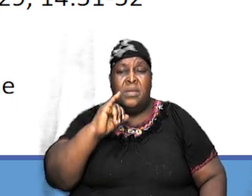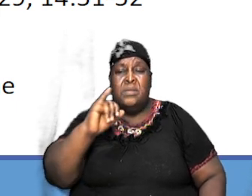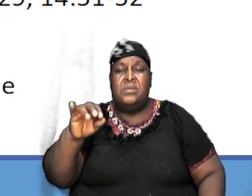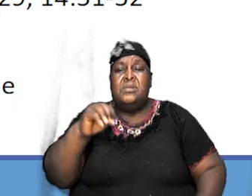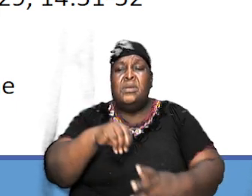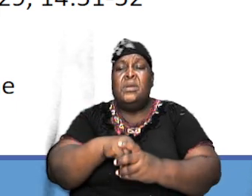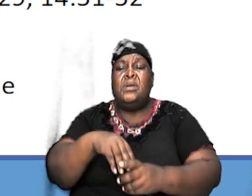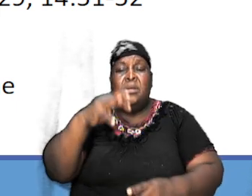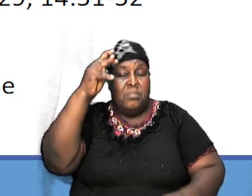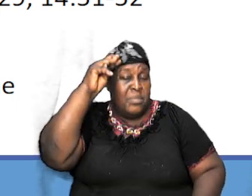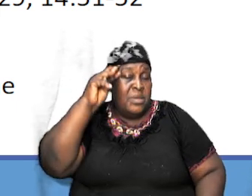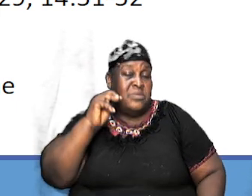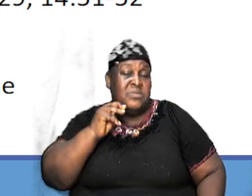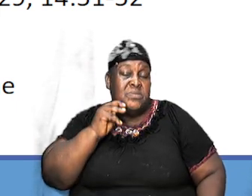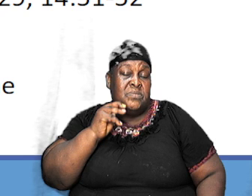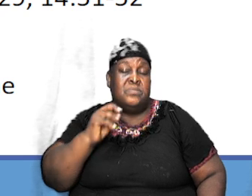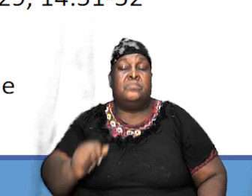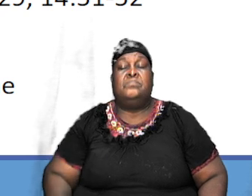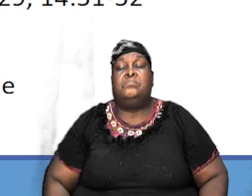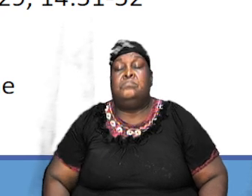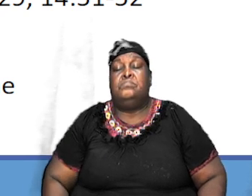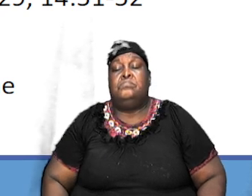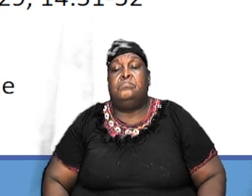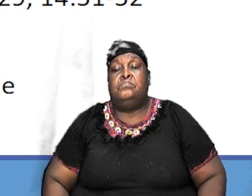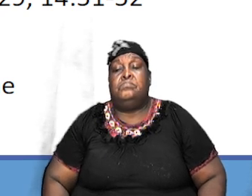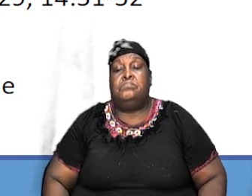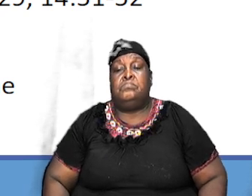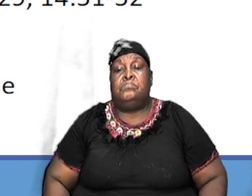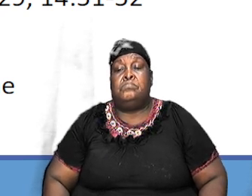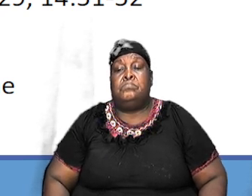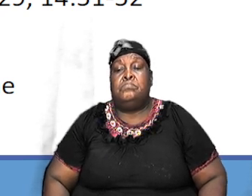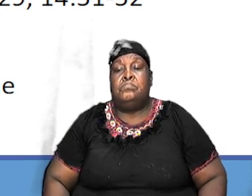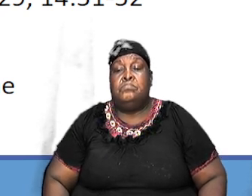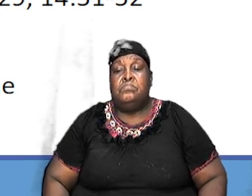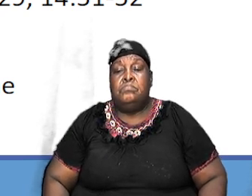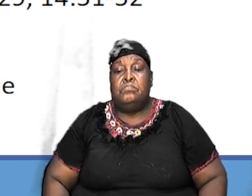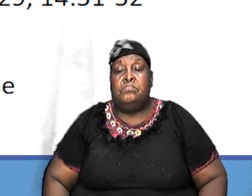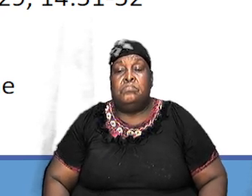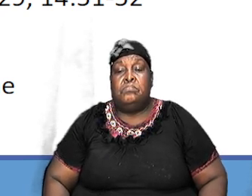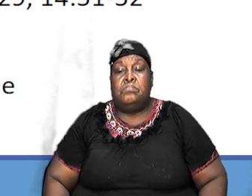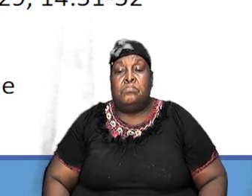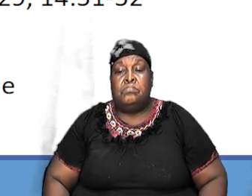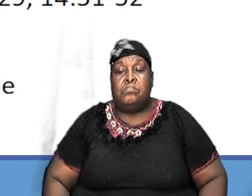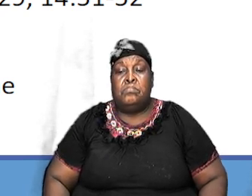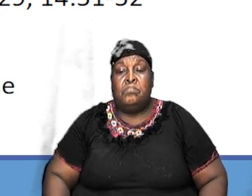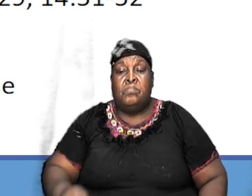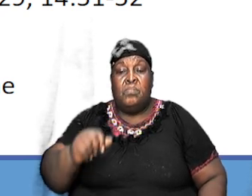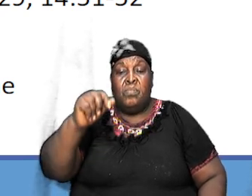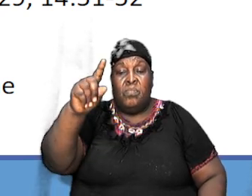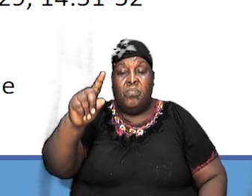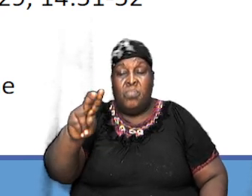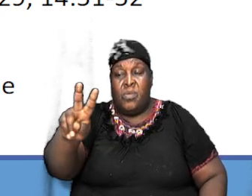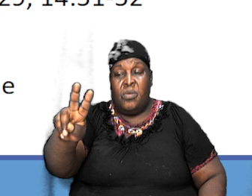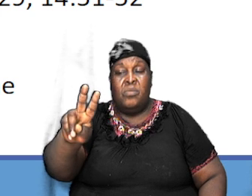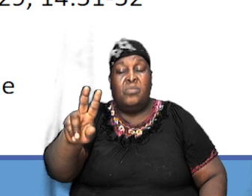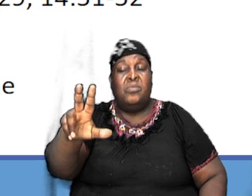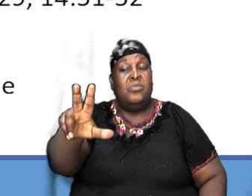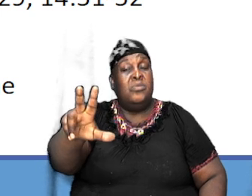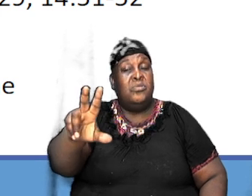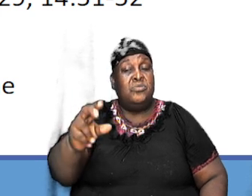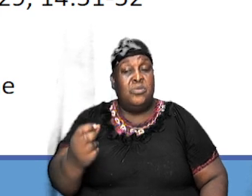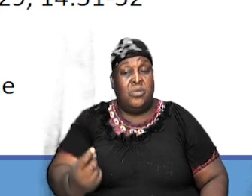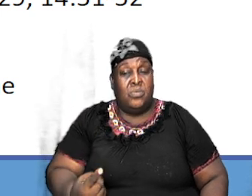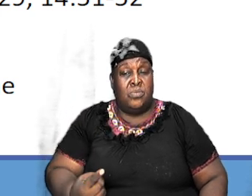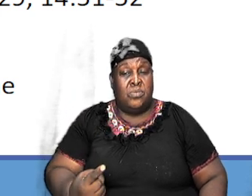You know, 11-12 of Mark is reproduced in Matthew. And we said three quarter of Mark, you